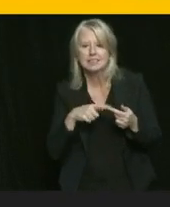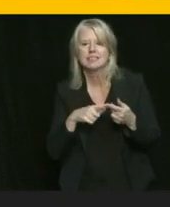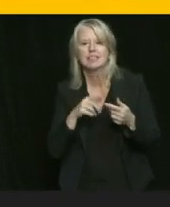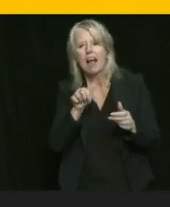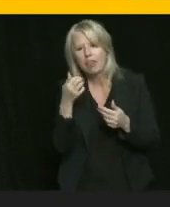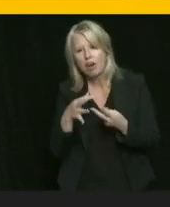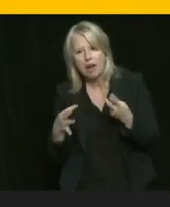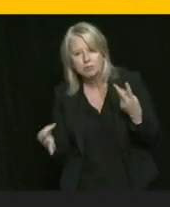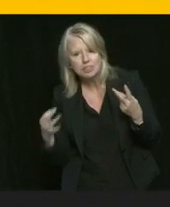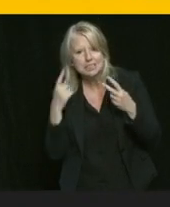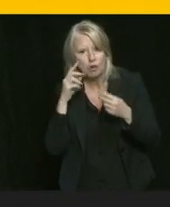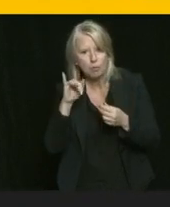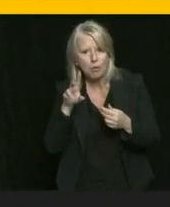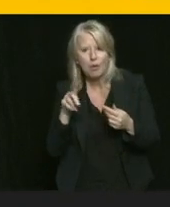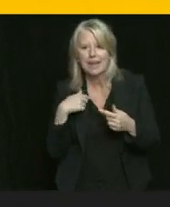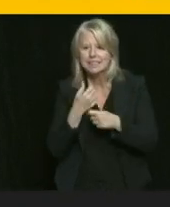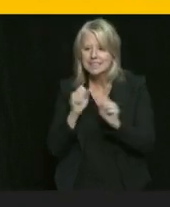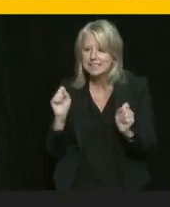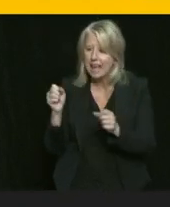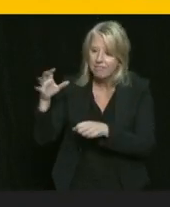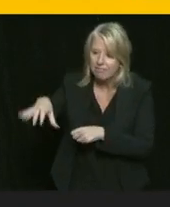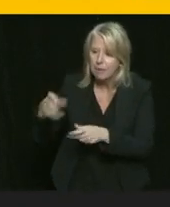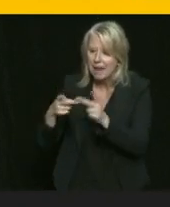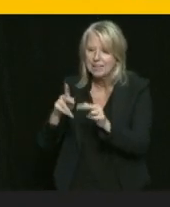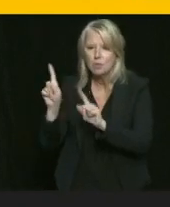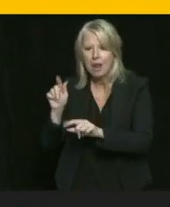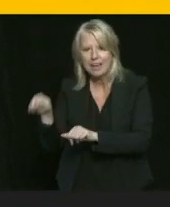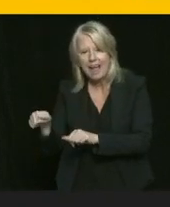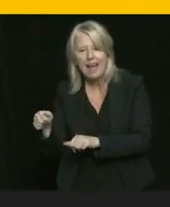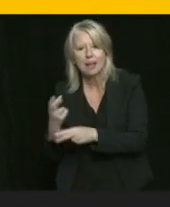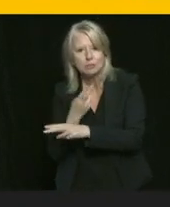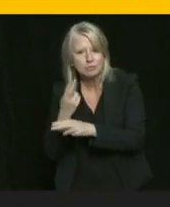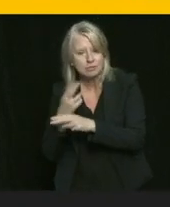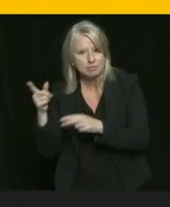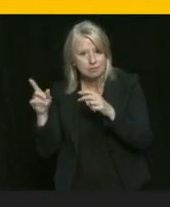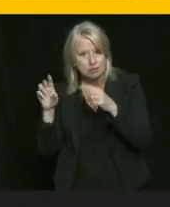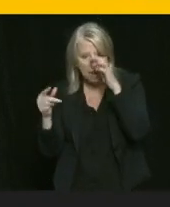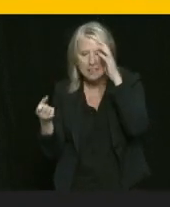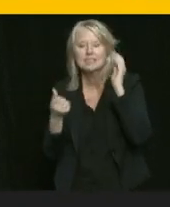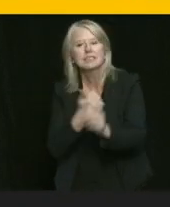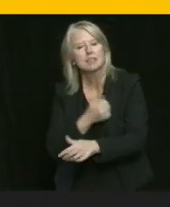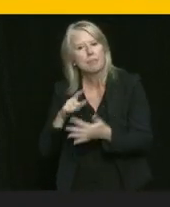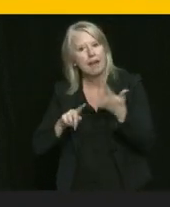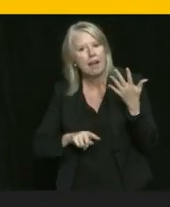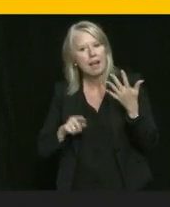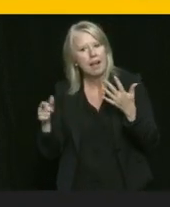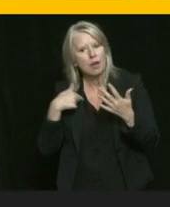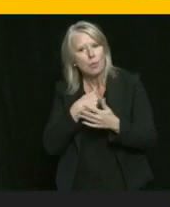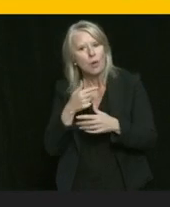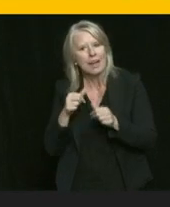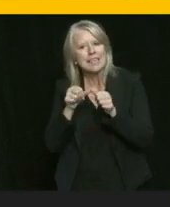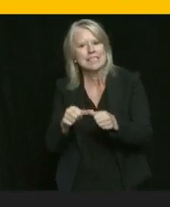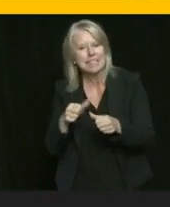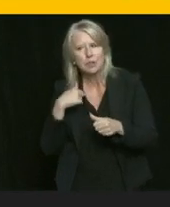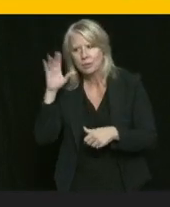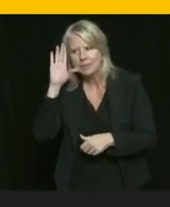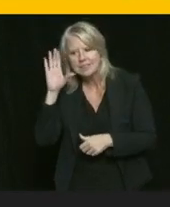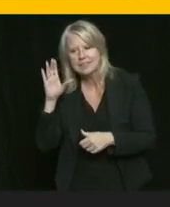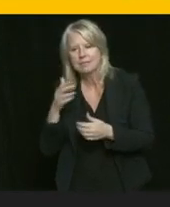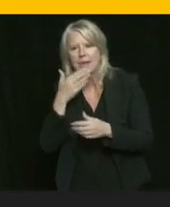safe consumption sites. We've moved forward on significant public health efforts. And we will still and continue to listen to the